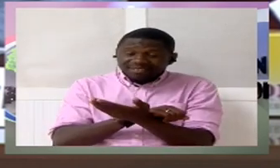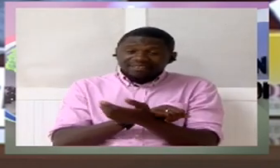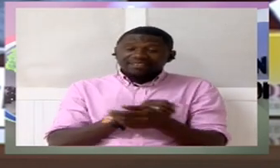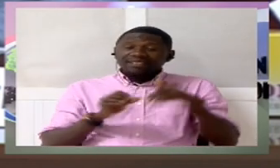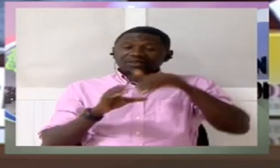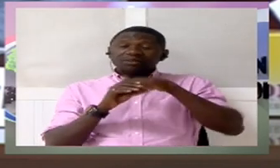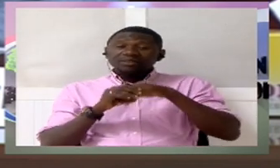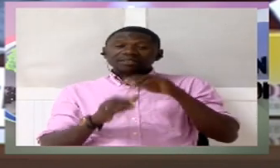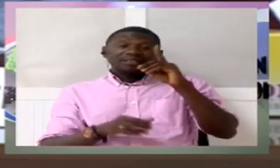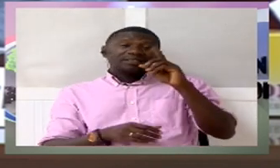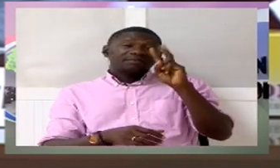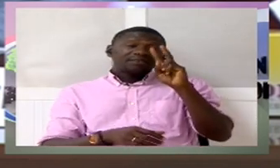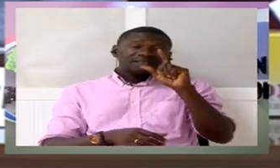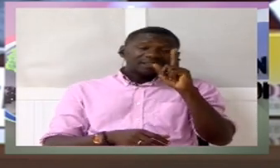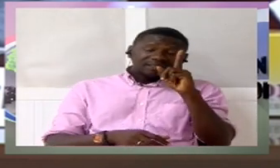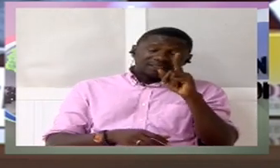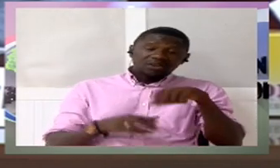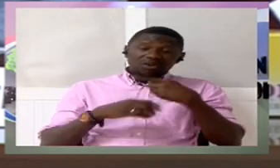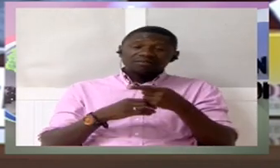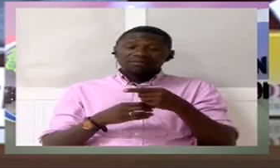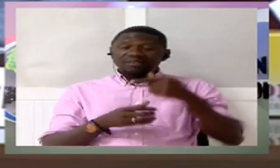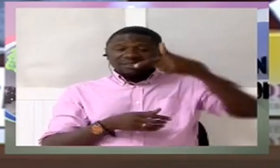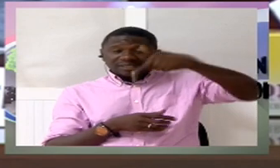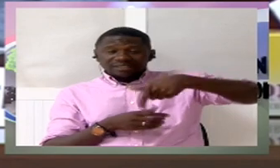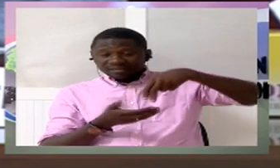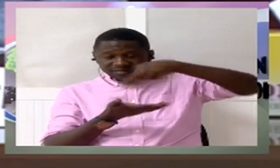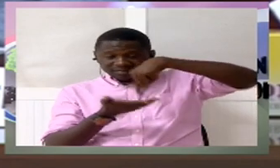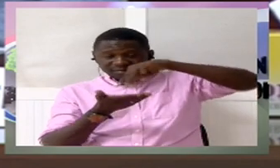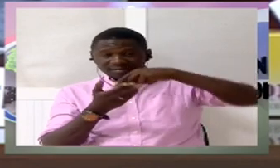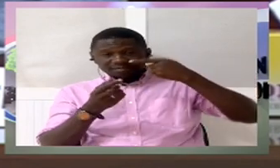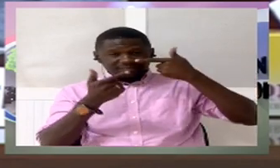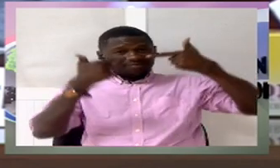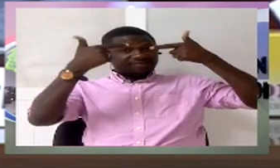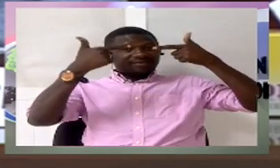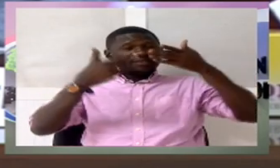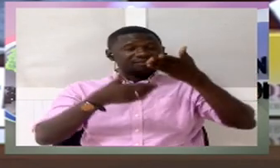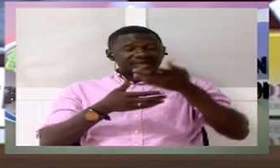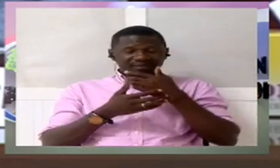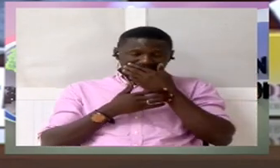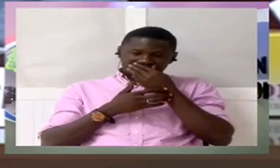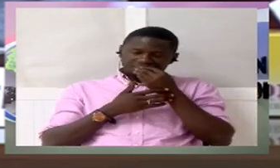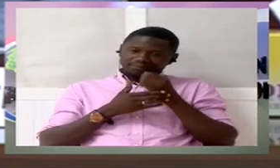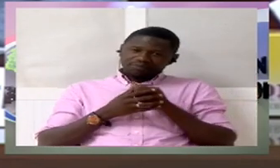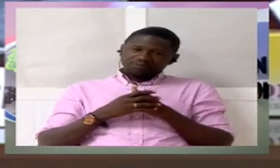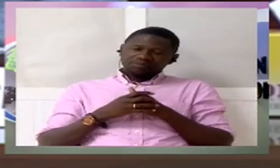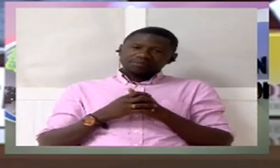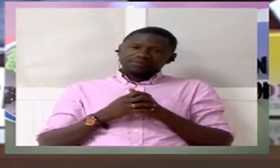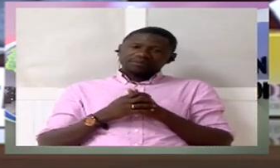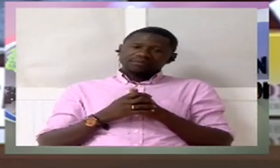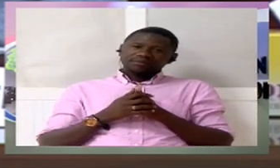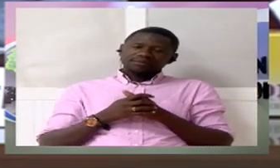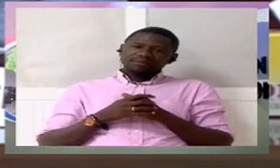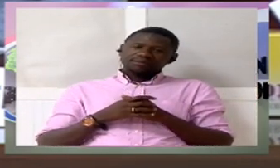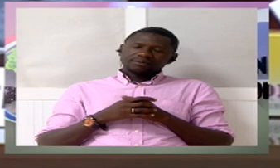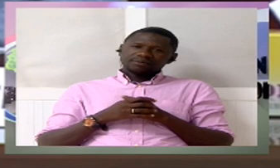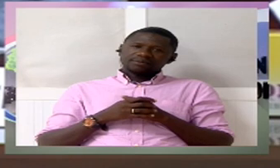DVDs of Nigerian films. Ina la kasuran ka do kul fanan je melan ko be do kul kasuro je fanol fanan kana na